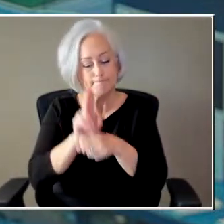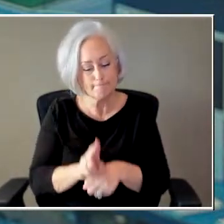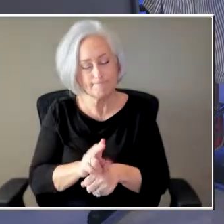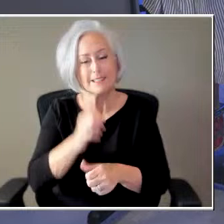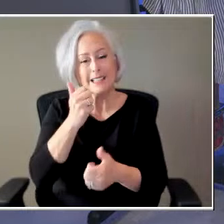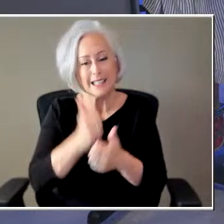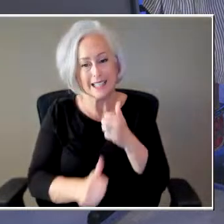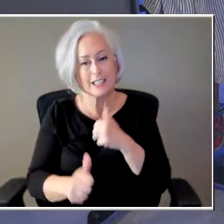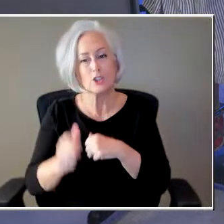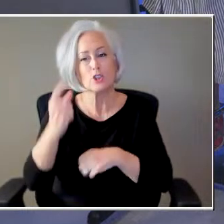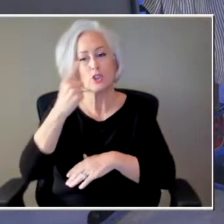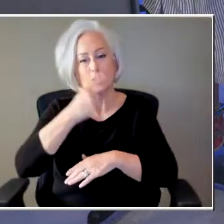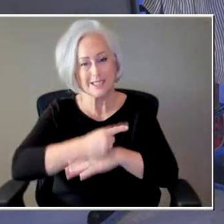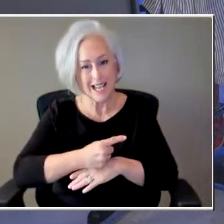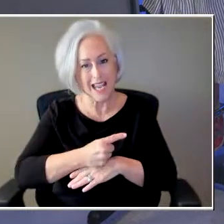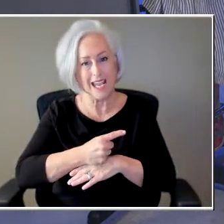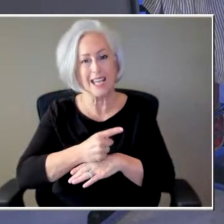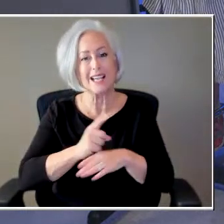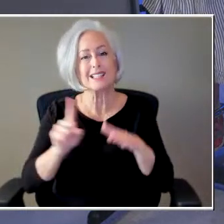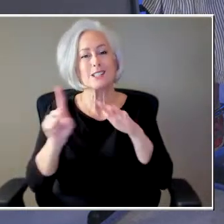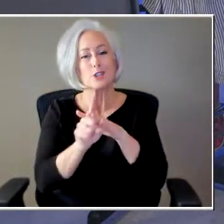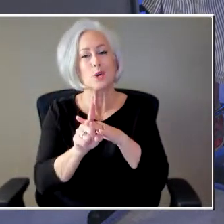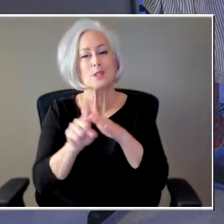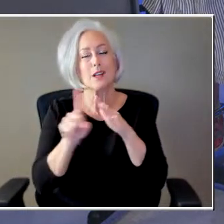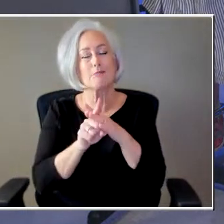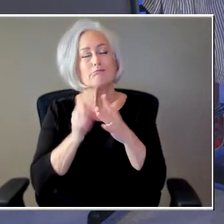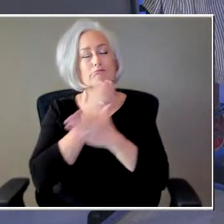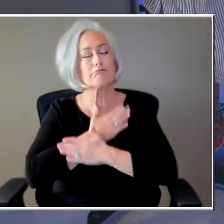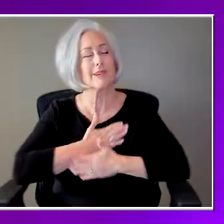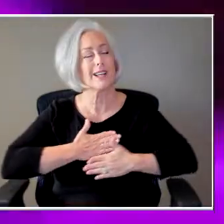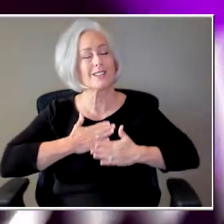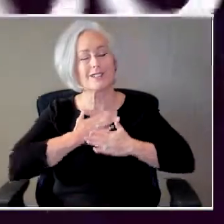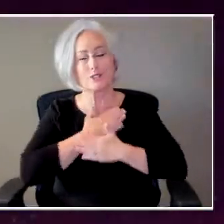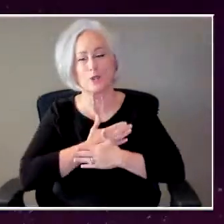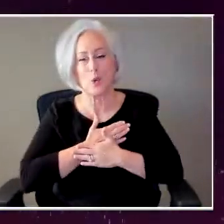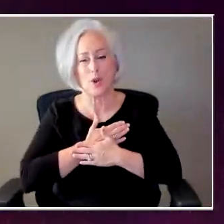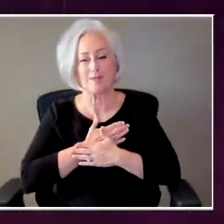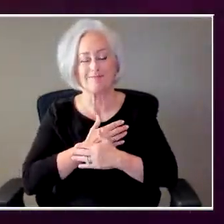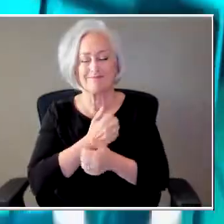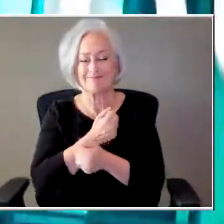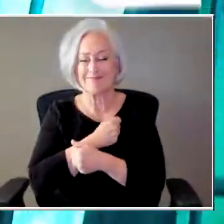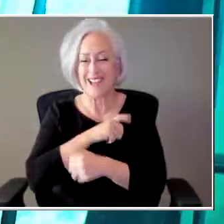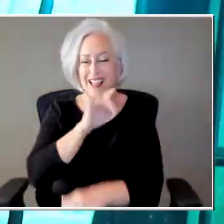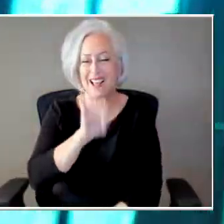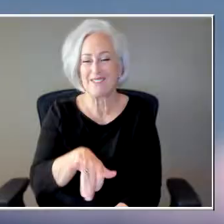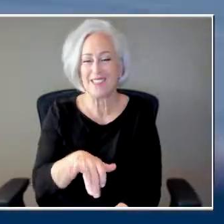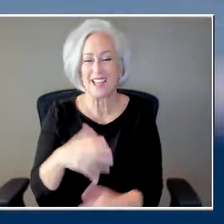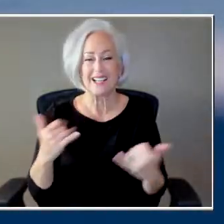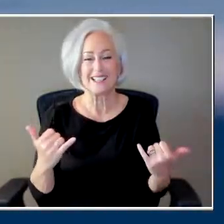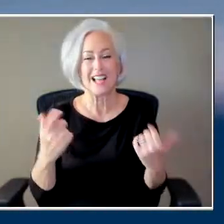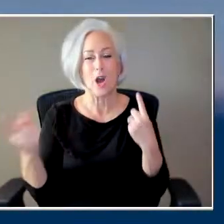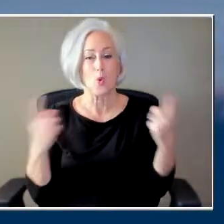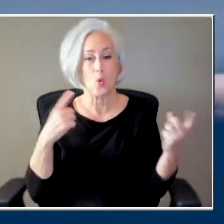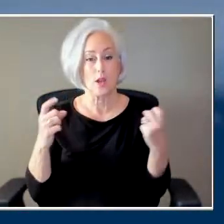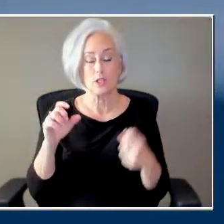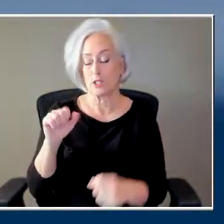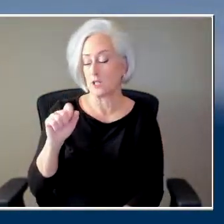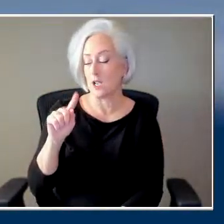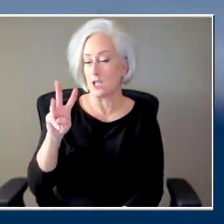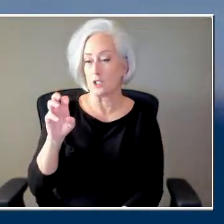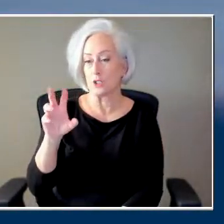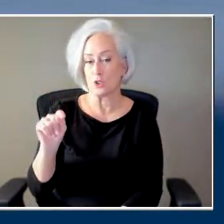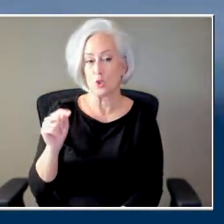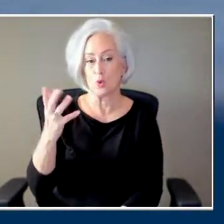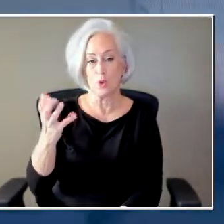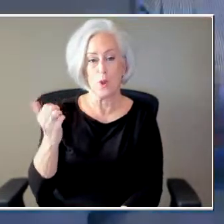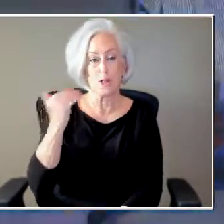Oh, I love that. I love that today. All right, let's get to some questions from our viewers this morning. Stuart wants to know, how did the pain and symptoms